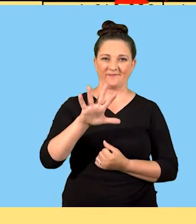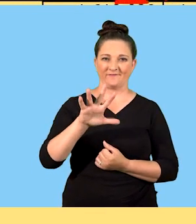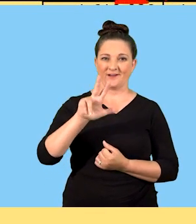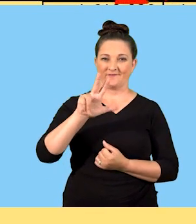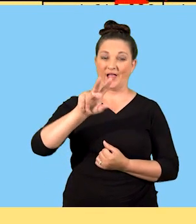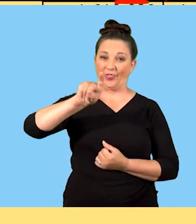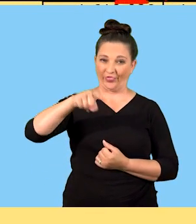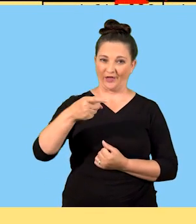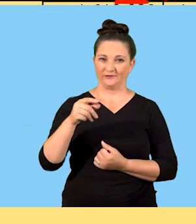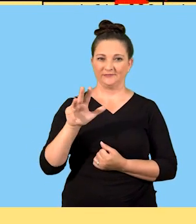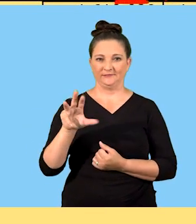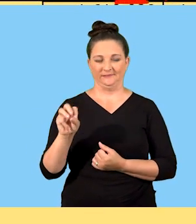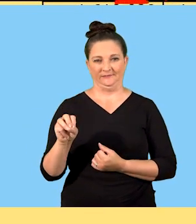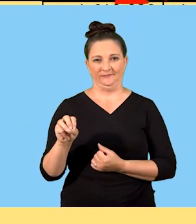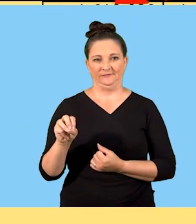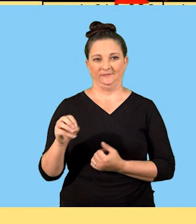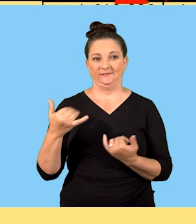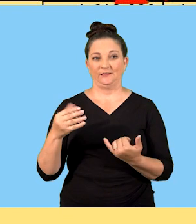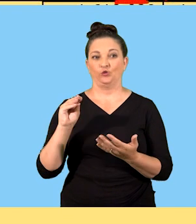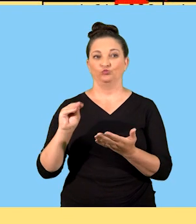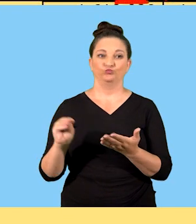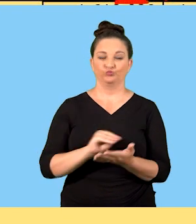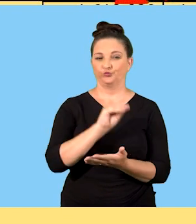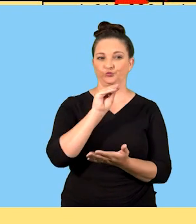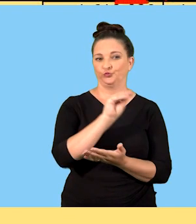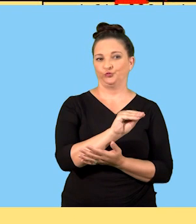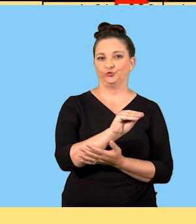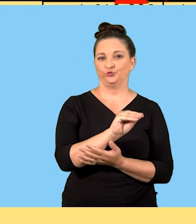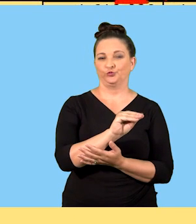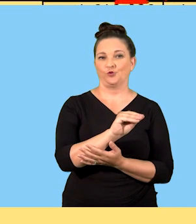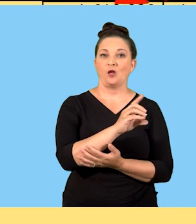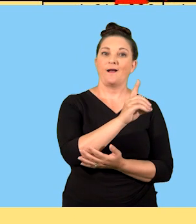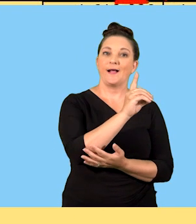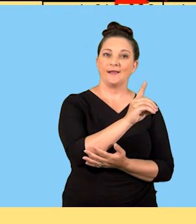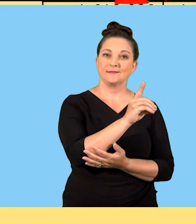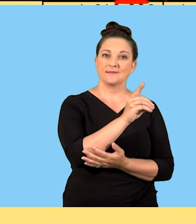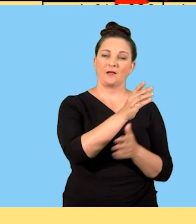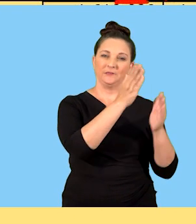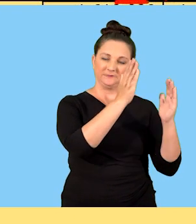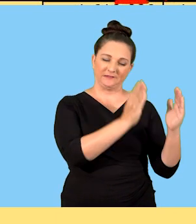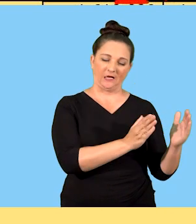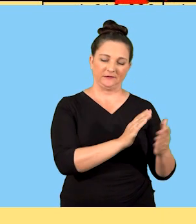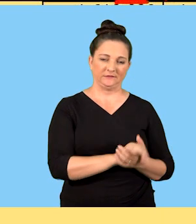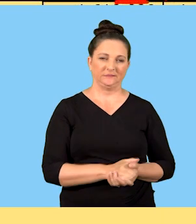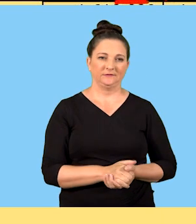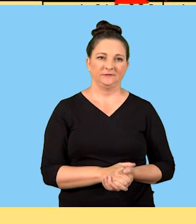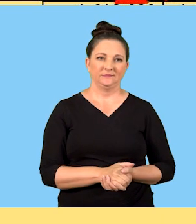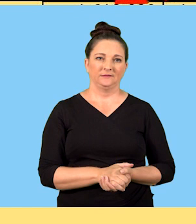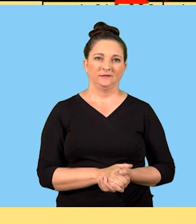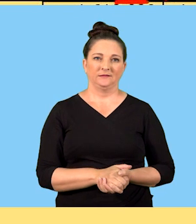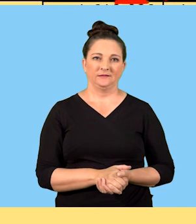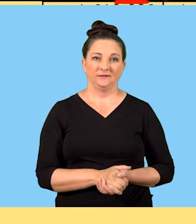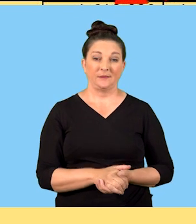358,090. So you take the 358,090, you bring it onto the debit side as